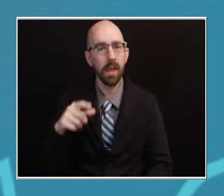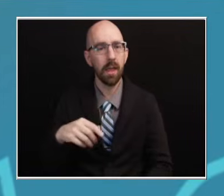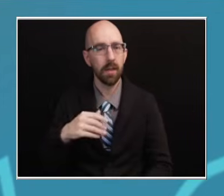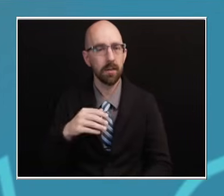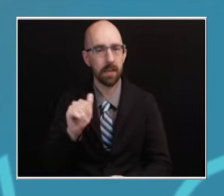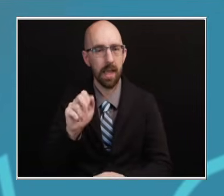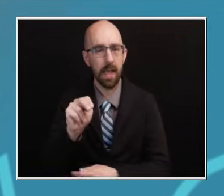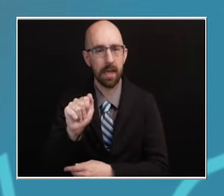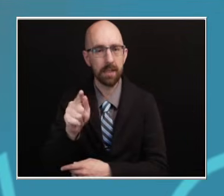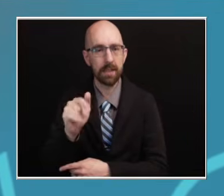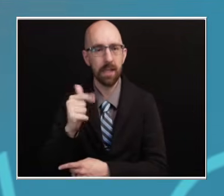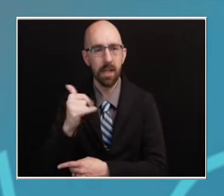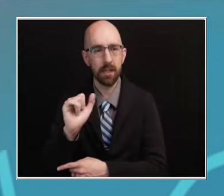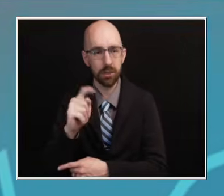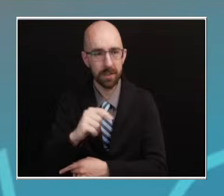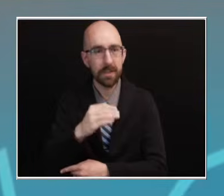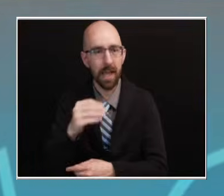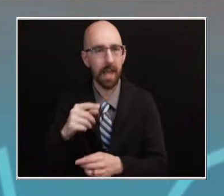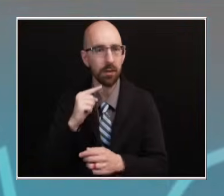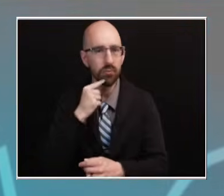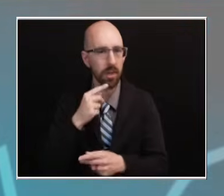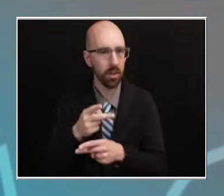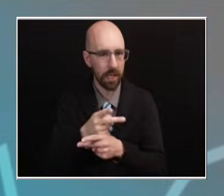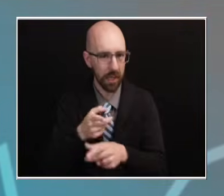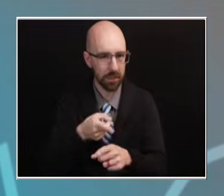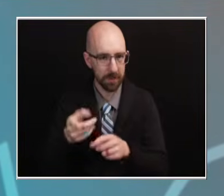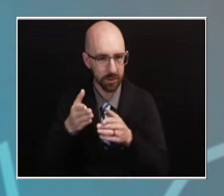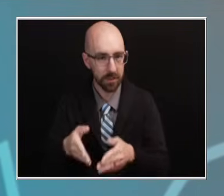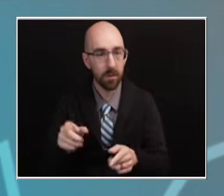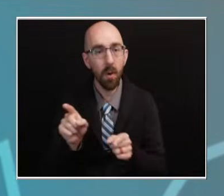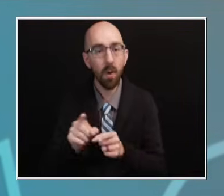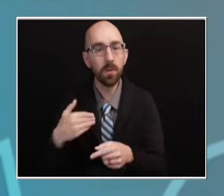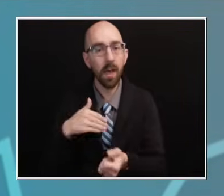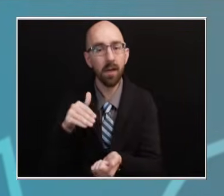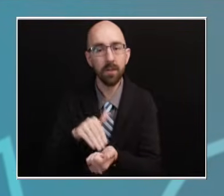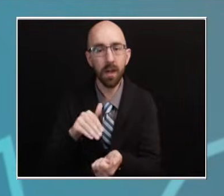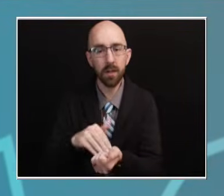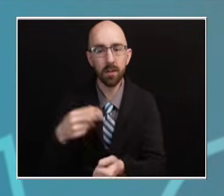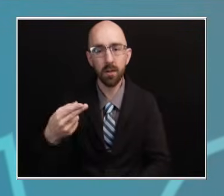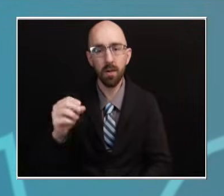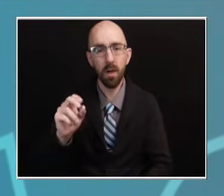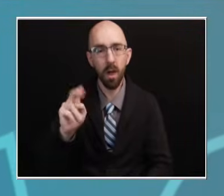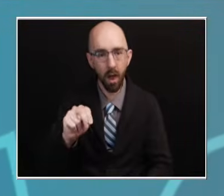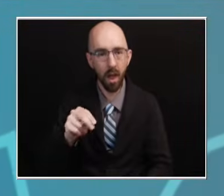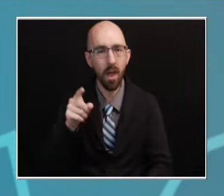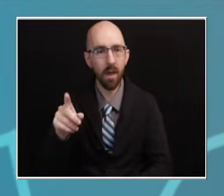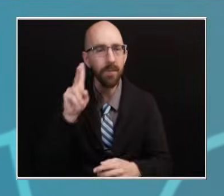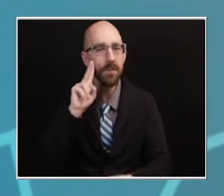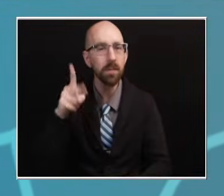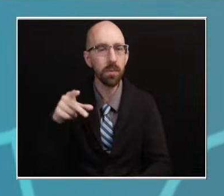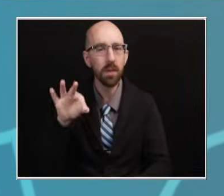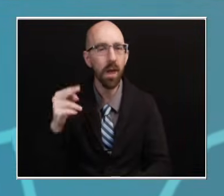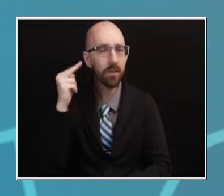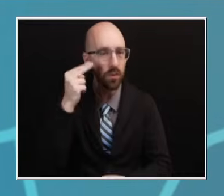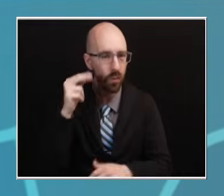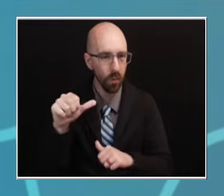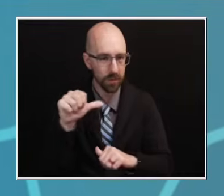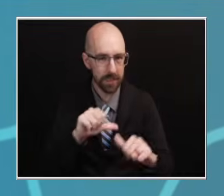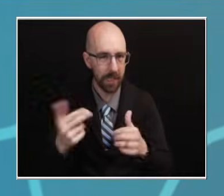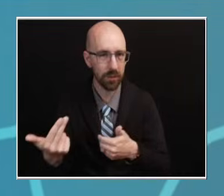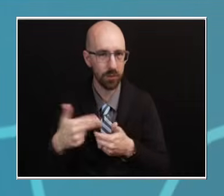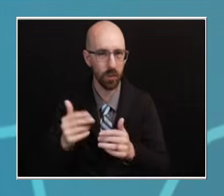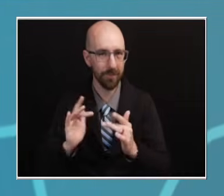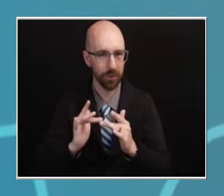Sarah Hahn, the vice president of neurosciences, joining us virtually this morning. So great to have everyone here with